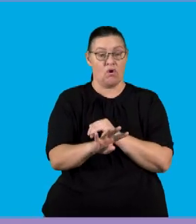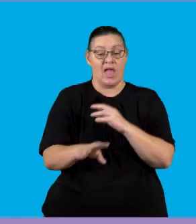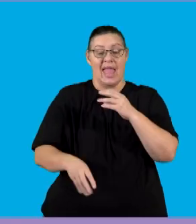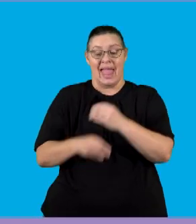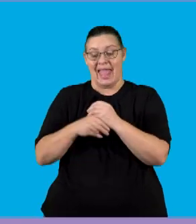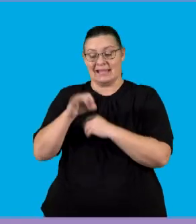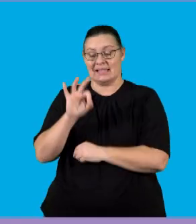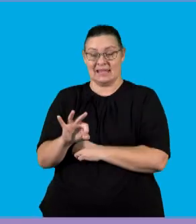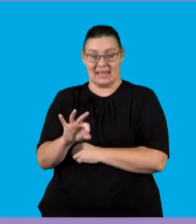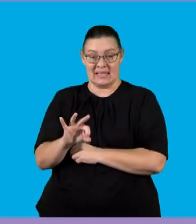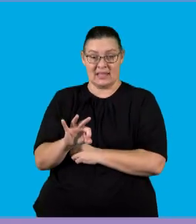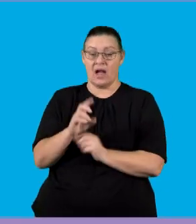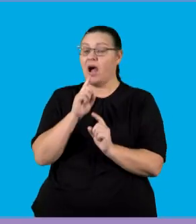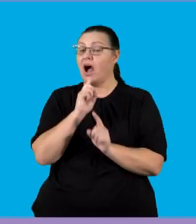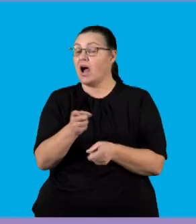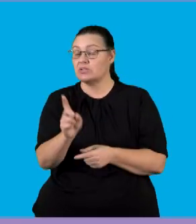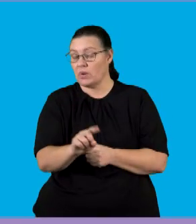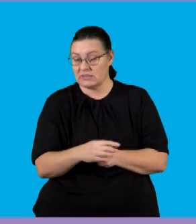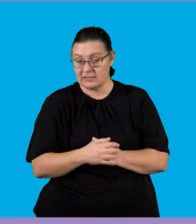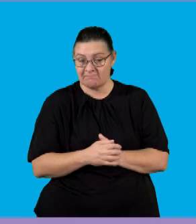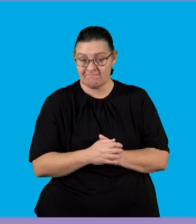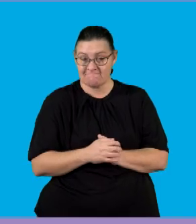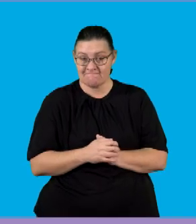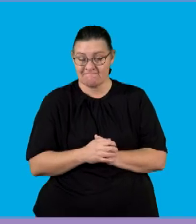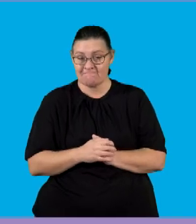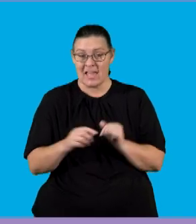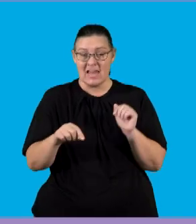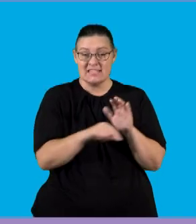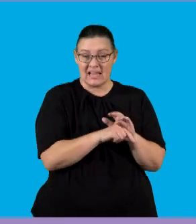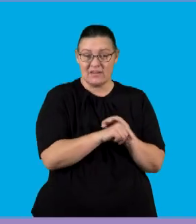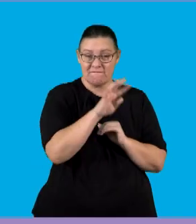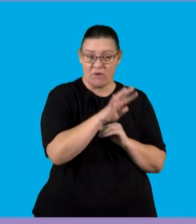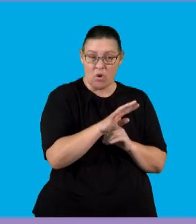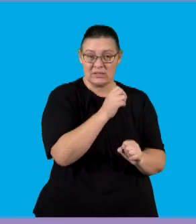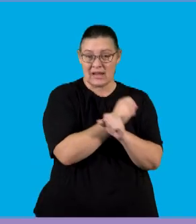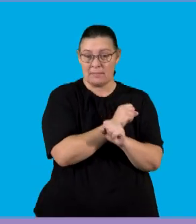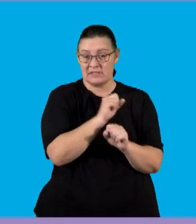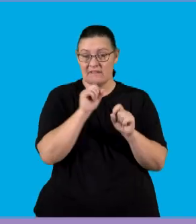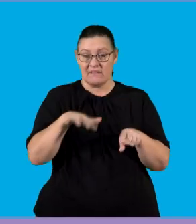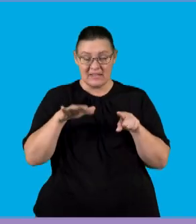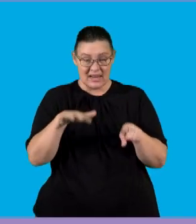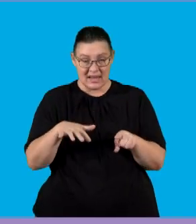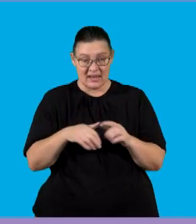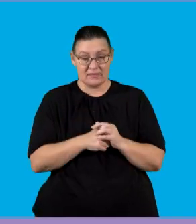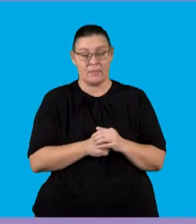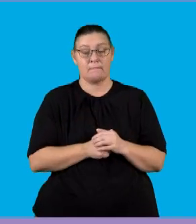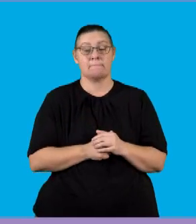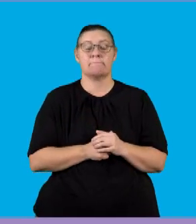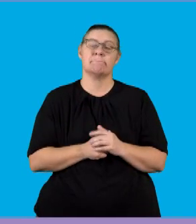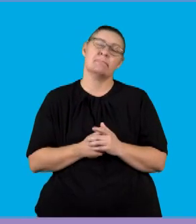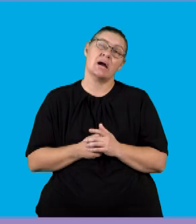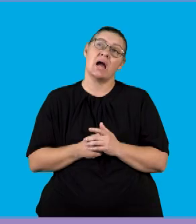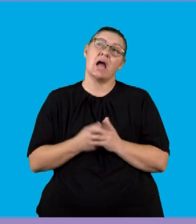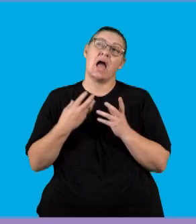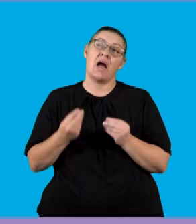our 3. Do you know what the answer is when we multiply a -4 with a 15, then we add a 3? Well,